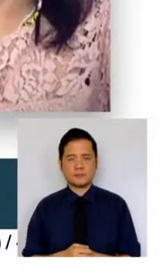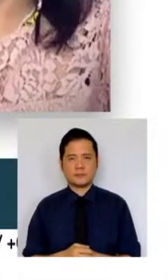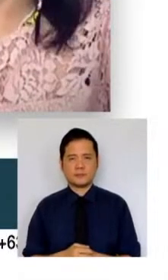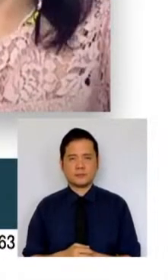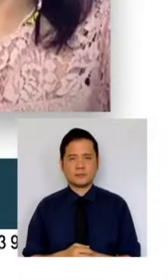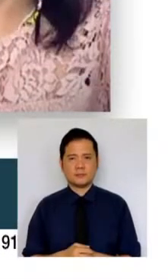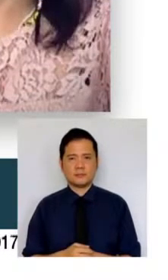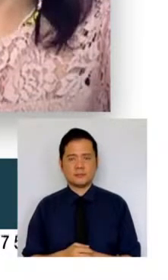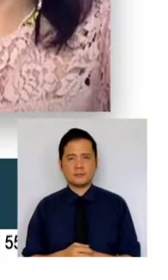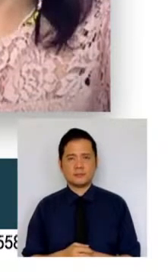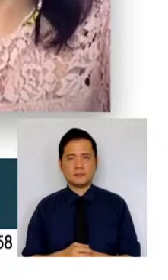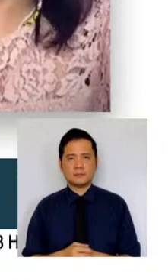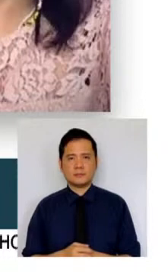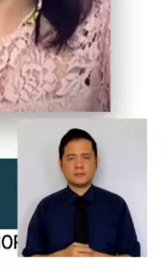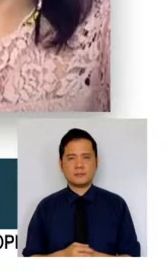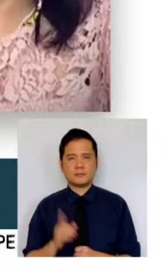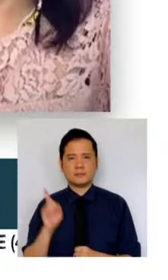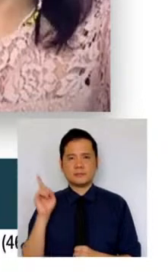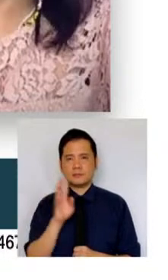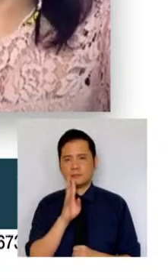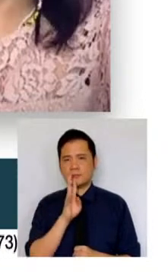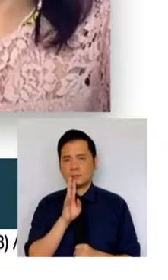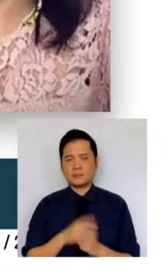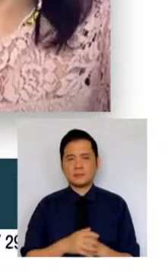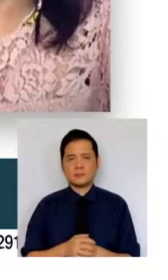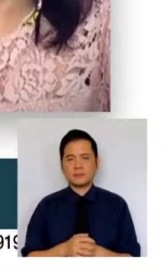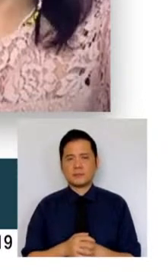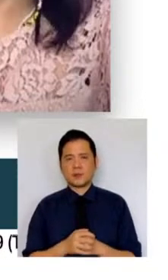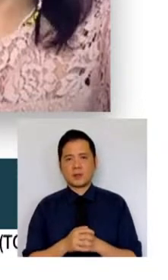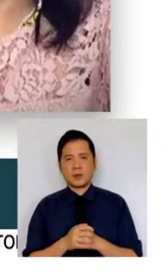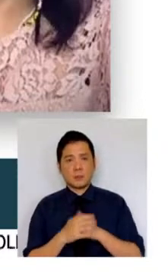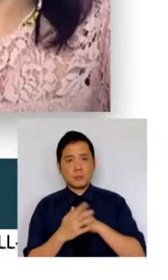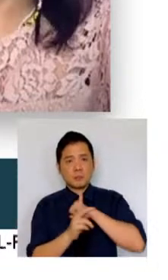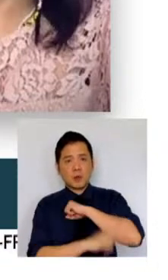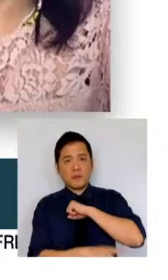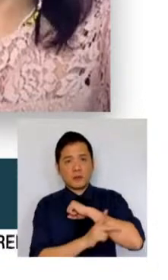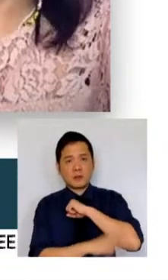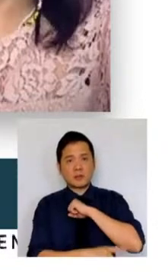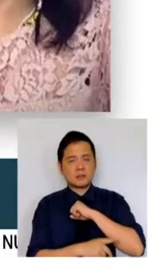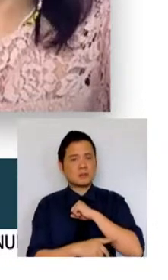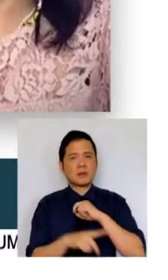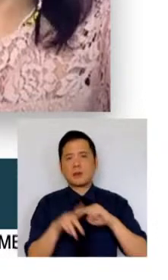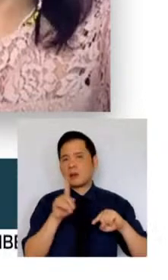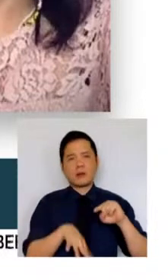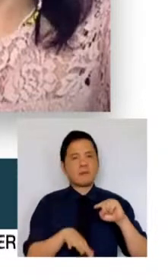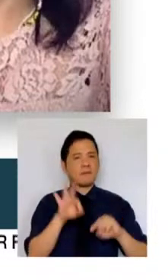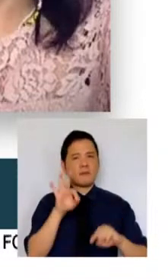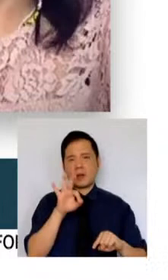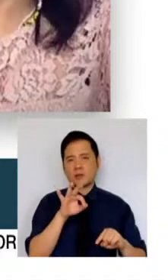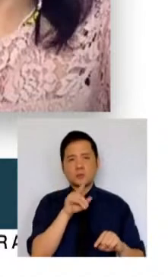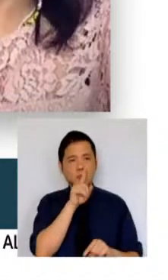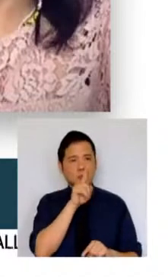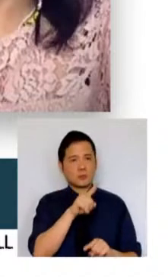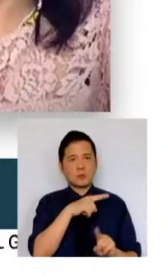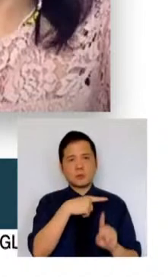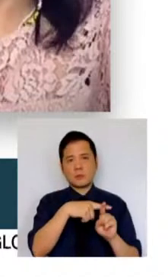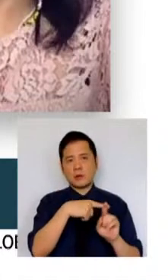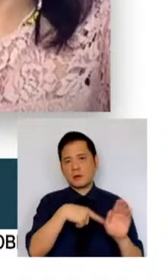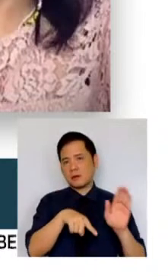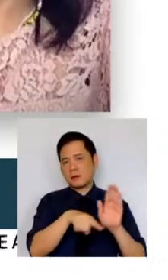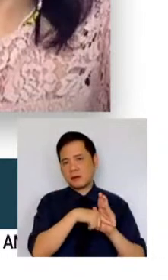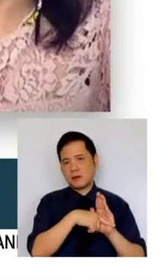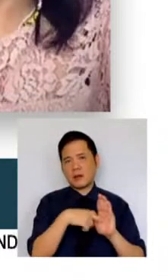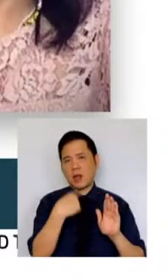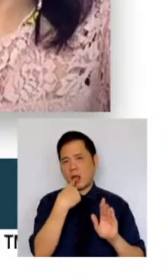Titingin ng kung kayo po ay nag-positive o negative. So, importante po talaga makontrol po natin yung mga